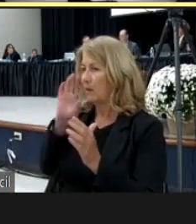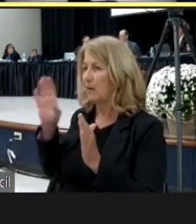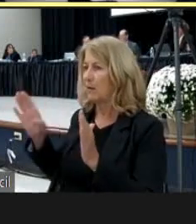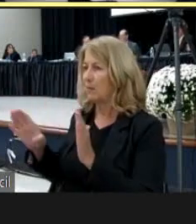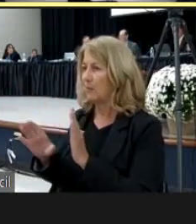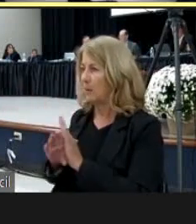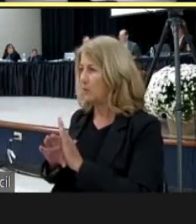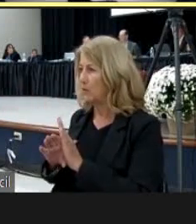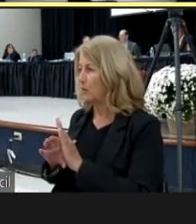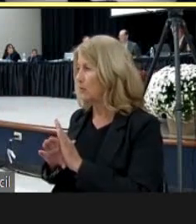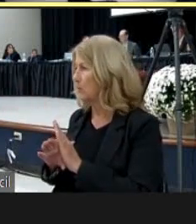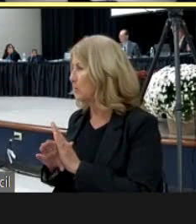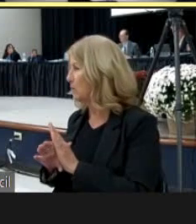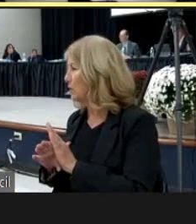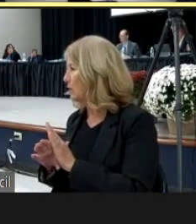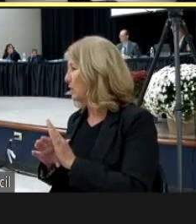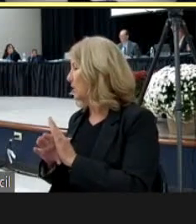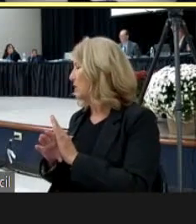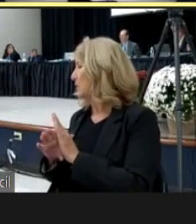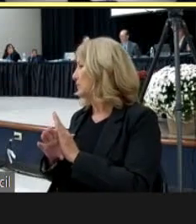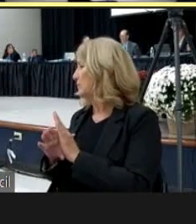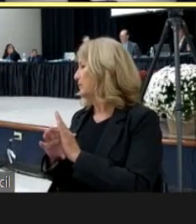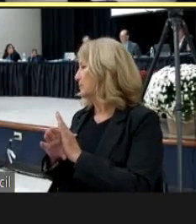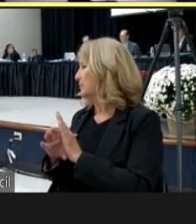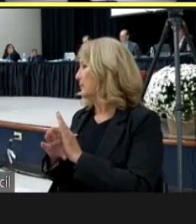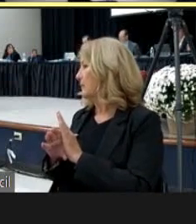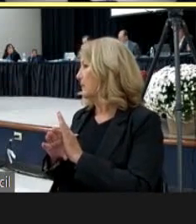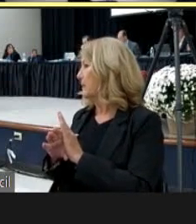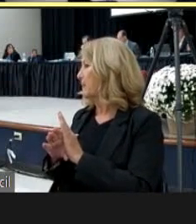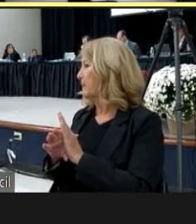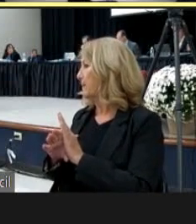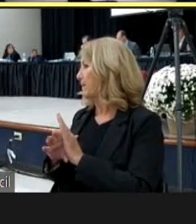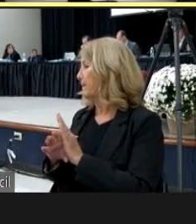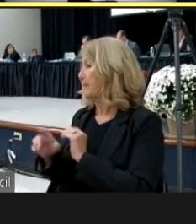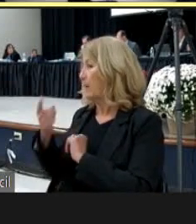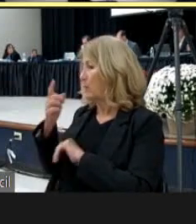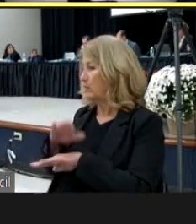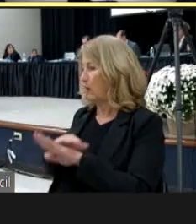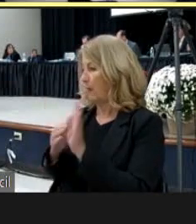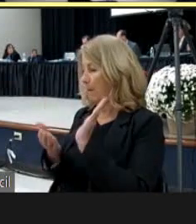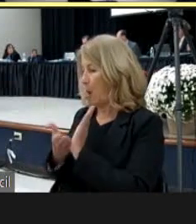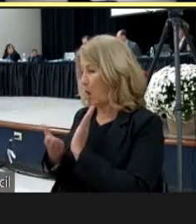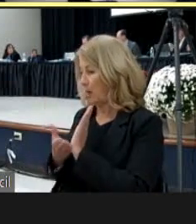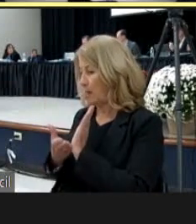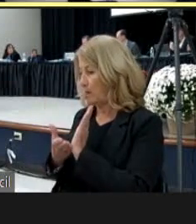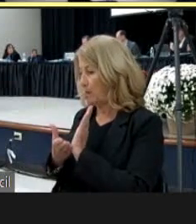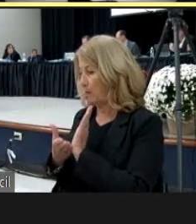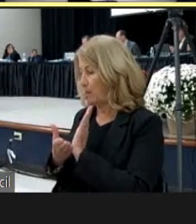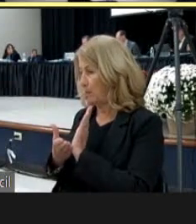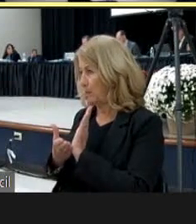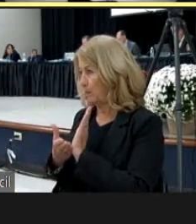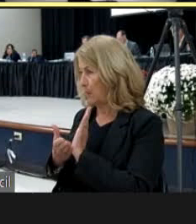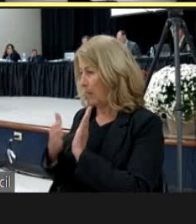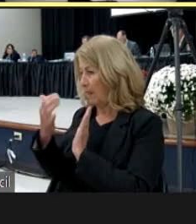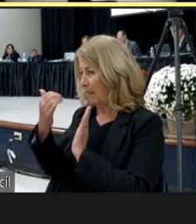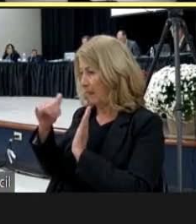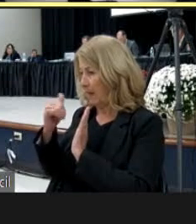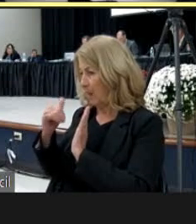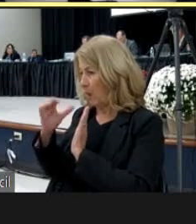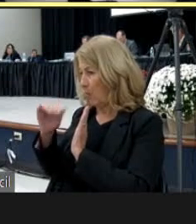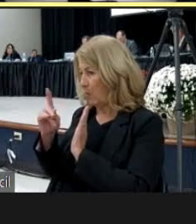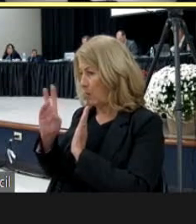treating people Sure. fairly here. Yeah. So the ones on the bottom that are the yellow code, which is